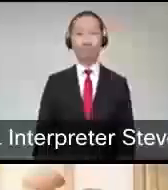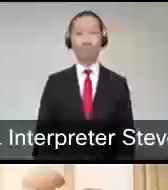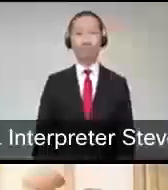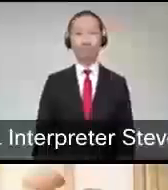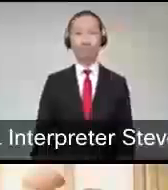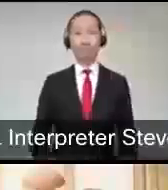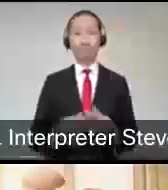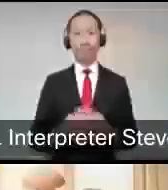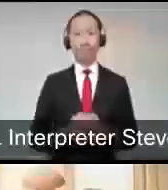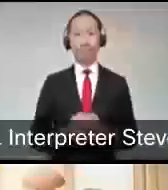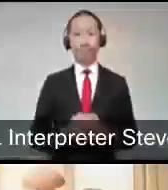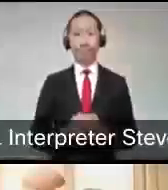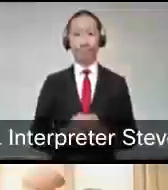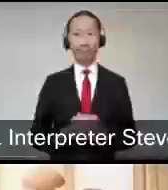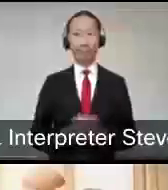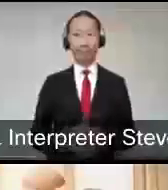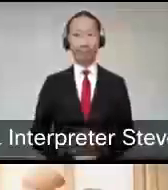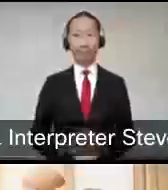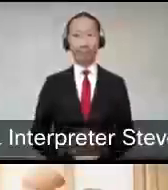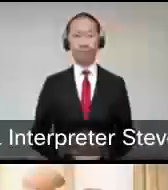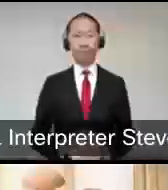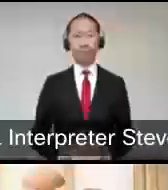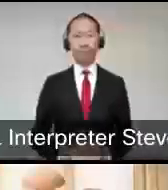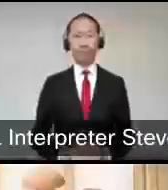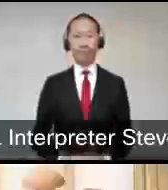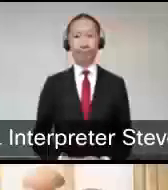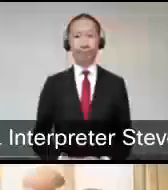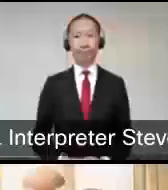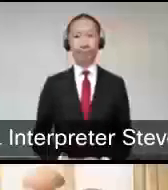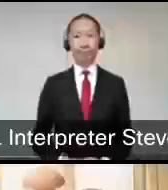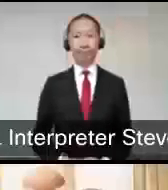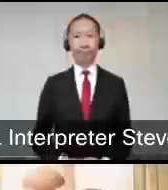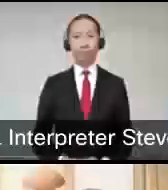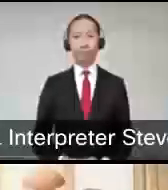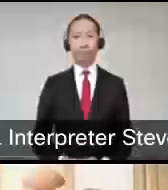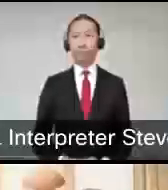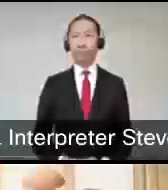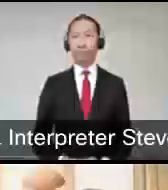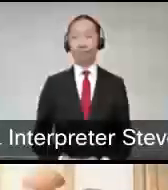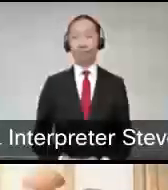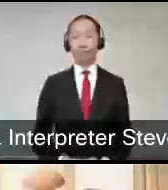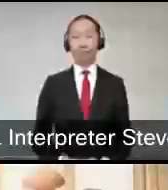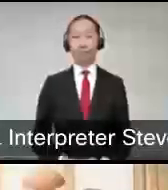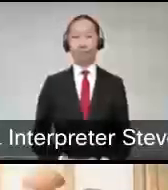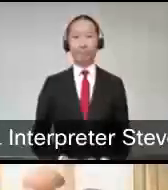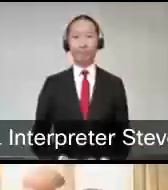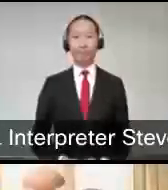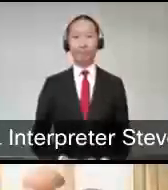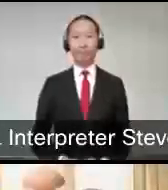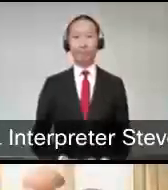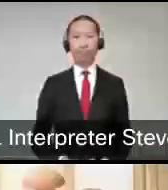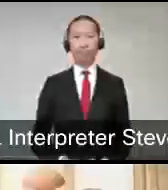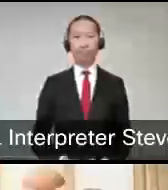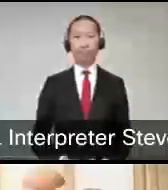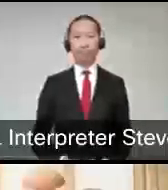Now, one of the most beneficial features of having a MySSA account is the ability to obtain estimates of potential benefits.